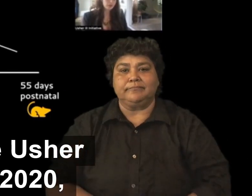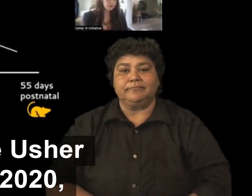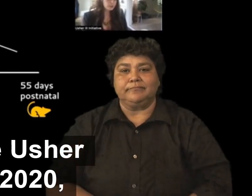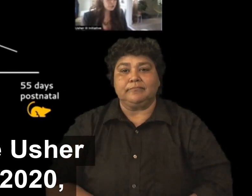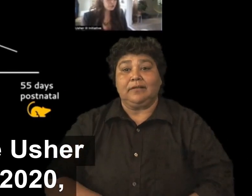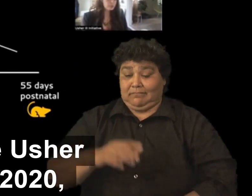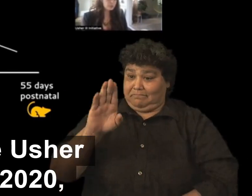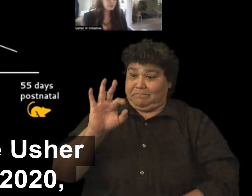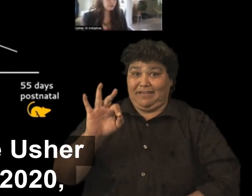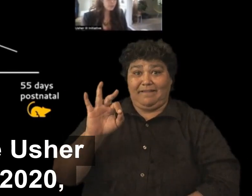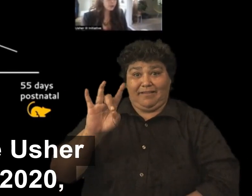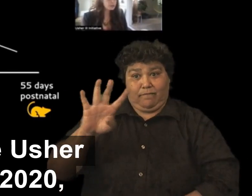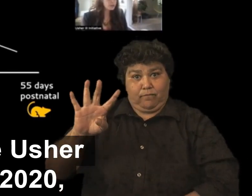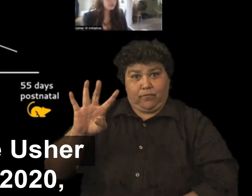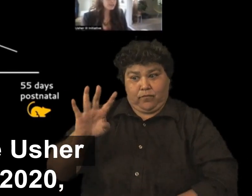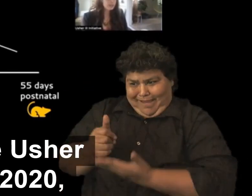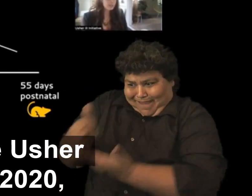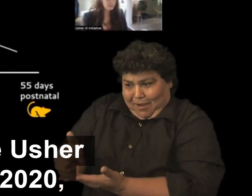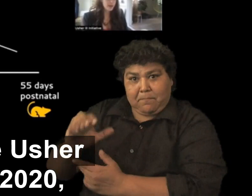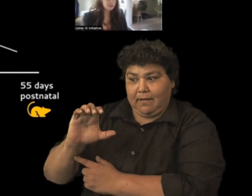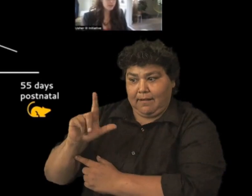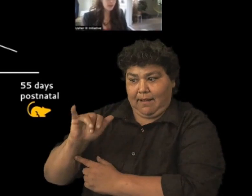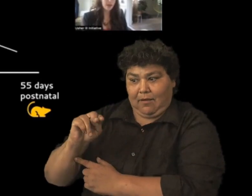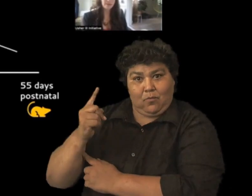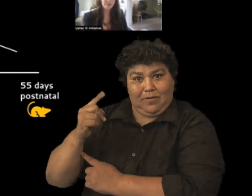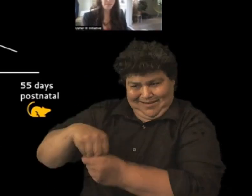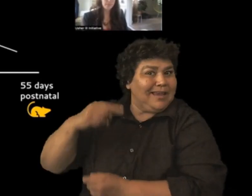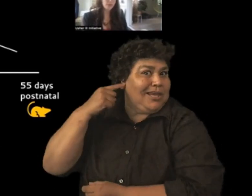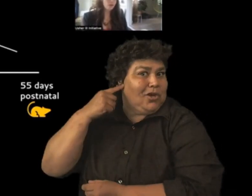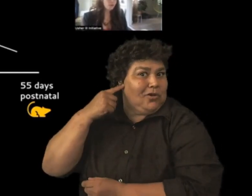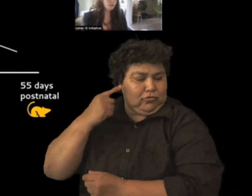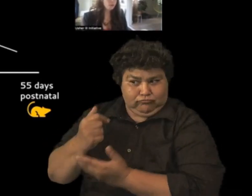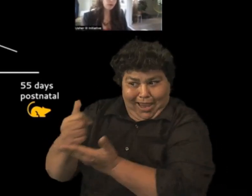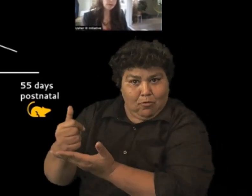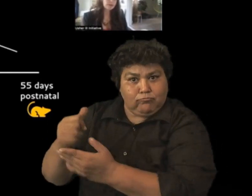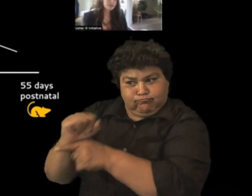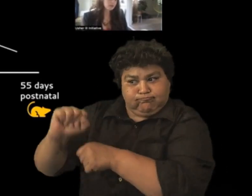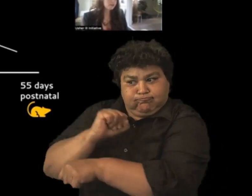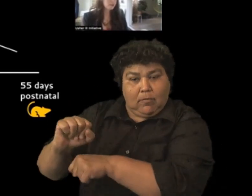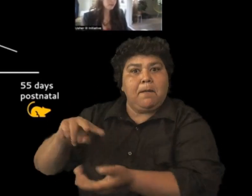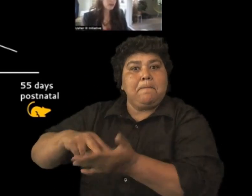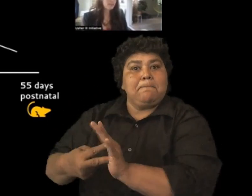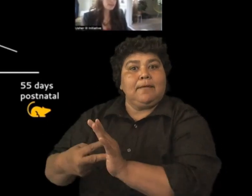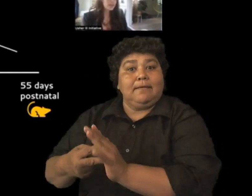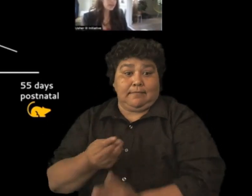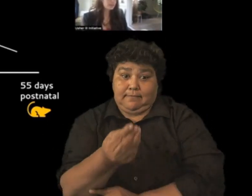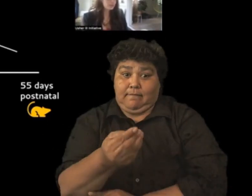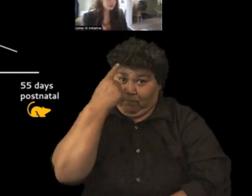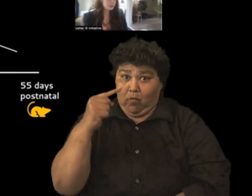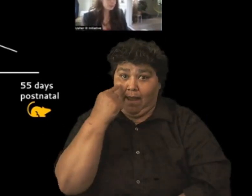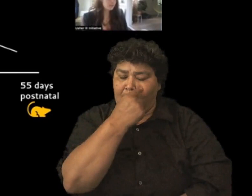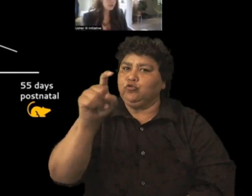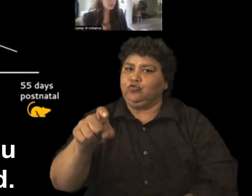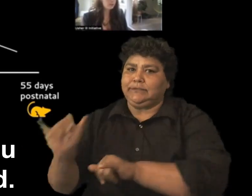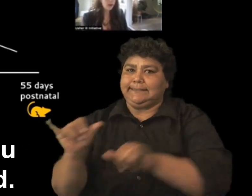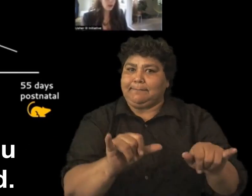ear, treatment with this compound should have the same impact on the eye. Regardless, however, the FDA has